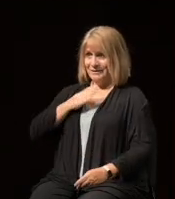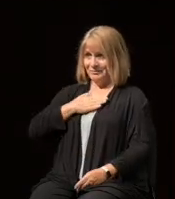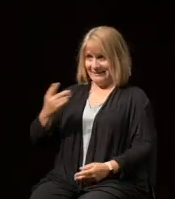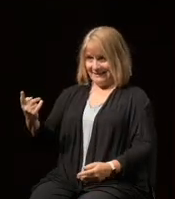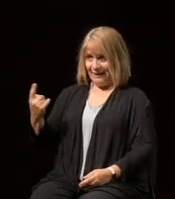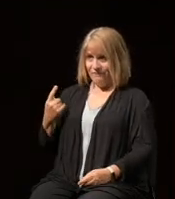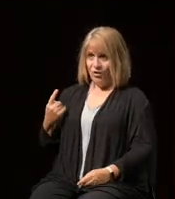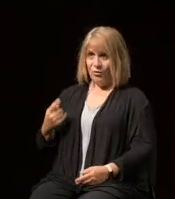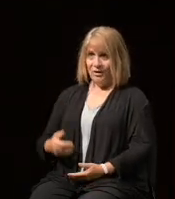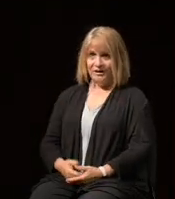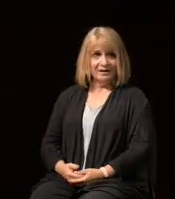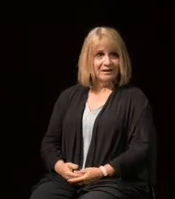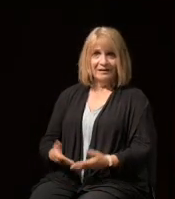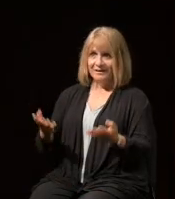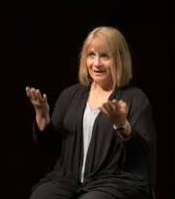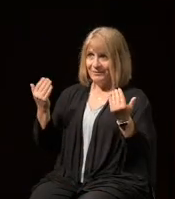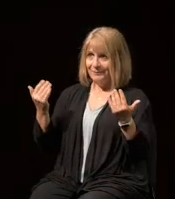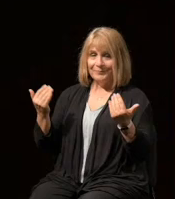stage?